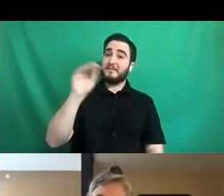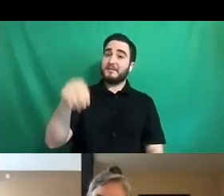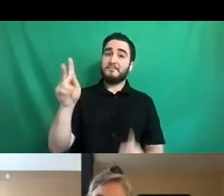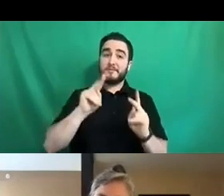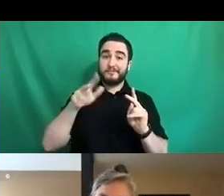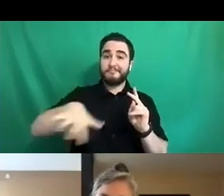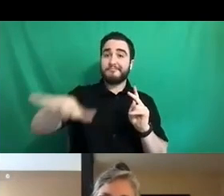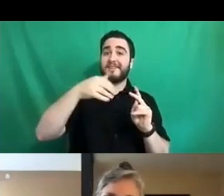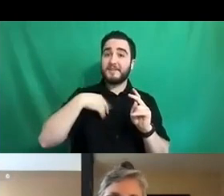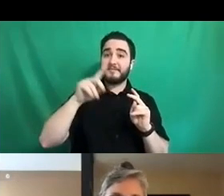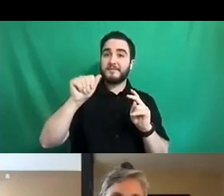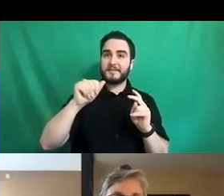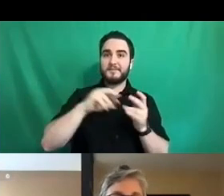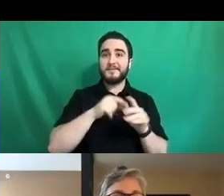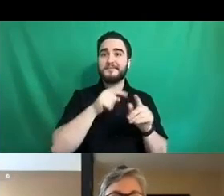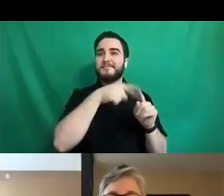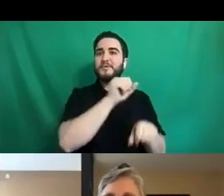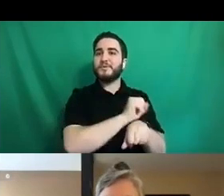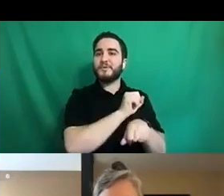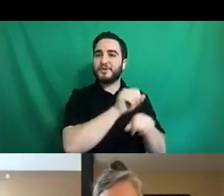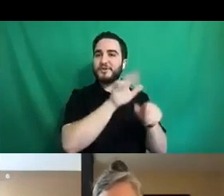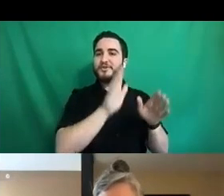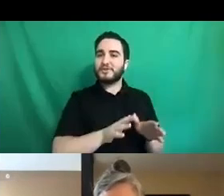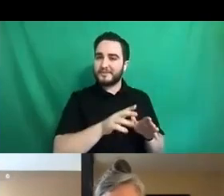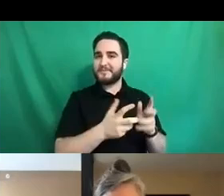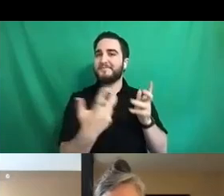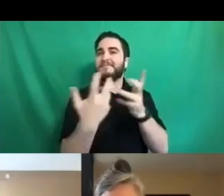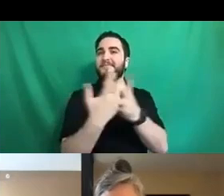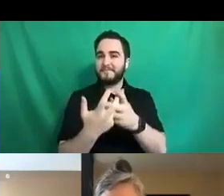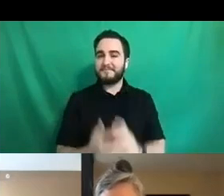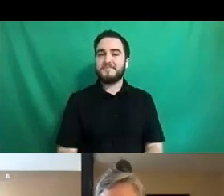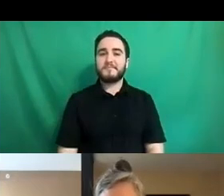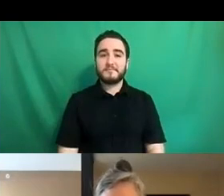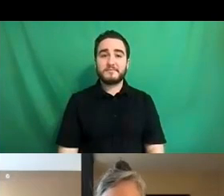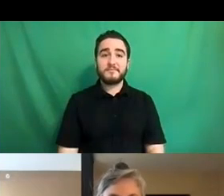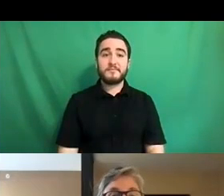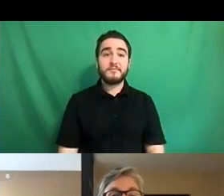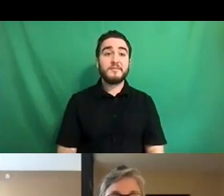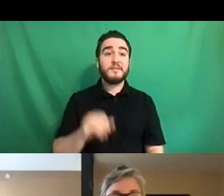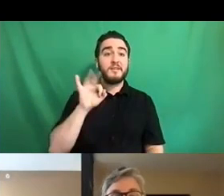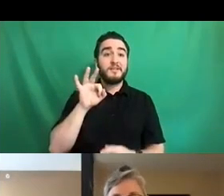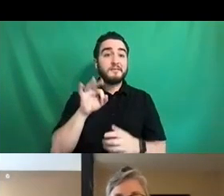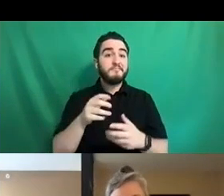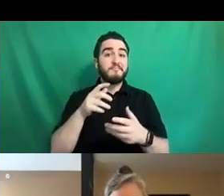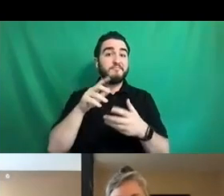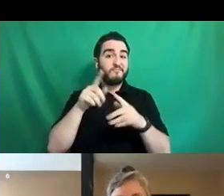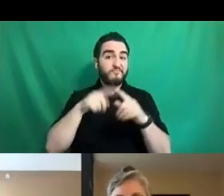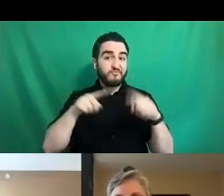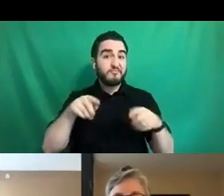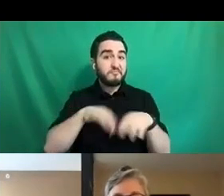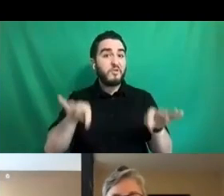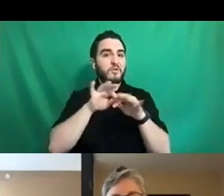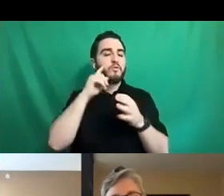got representation in your employee base. If embracing differences is something that you value, then we're going to talk to you